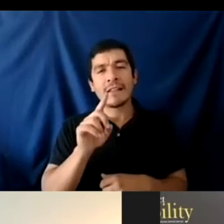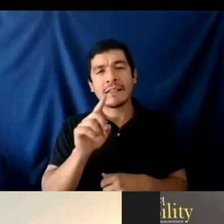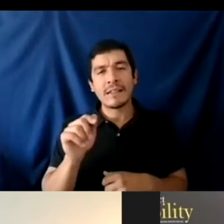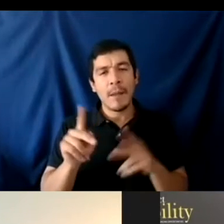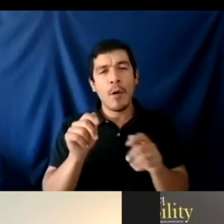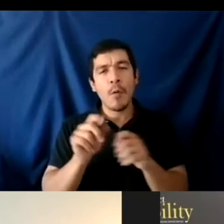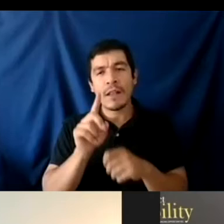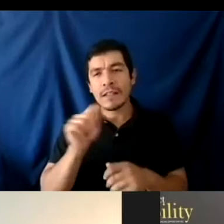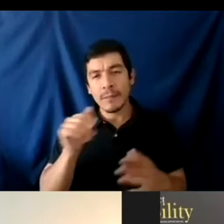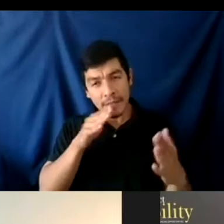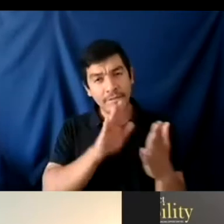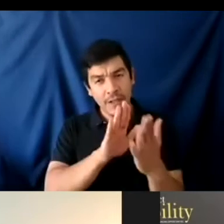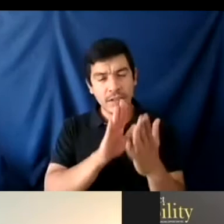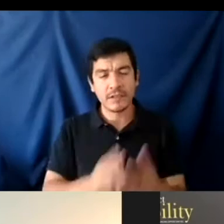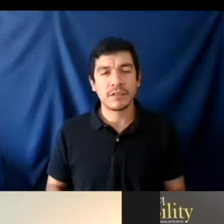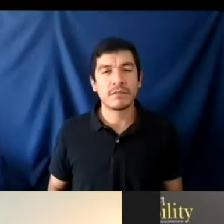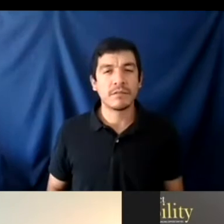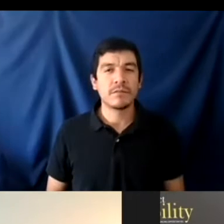face.